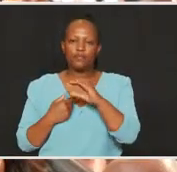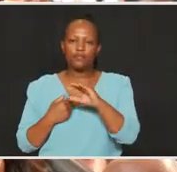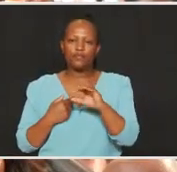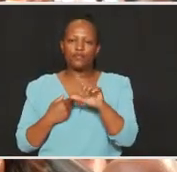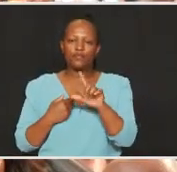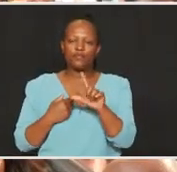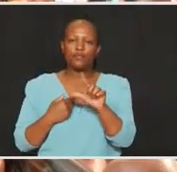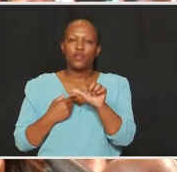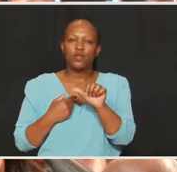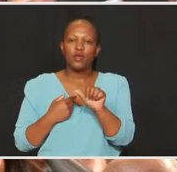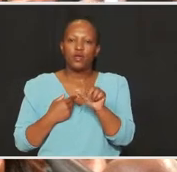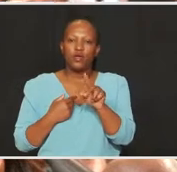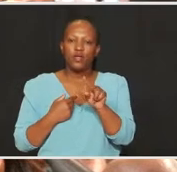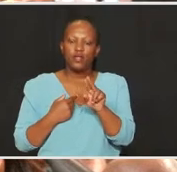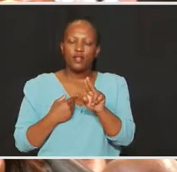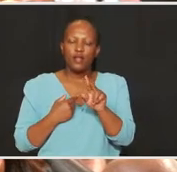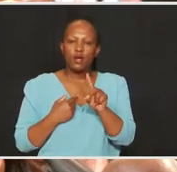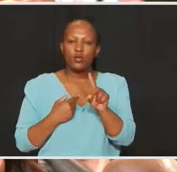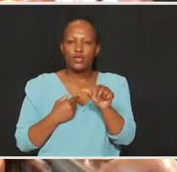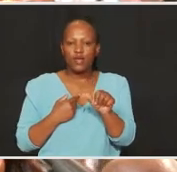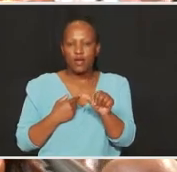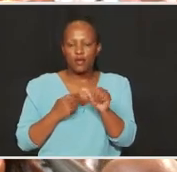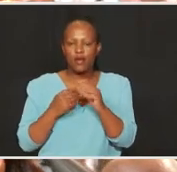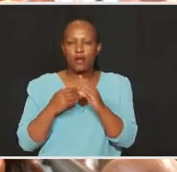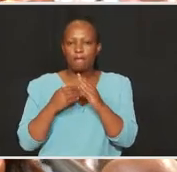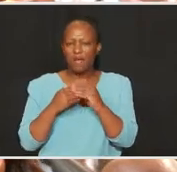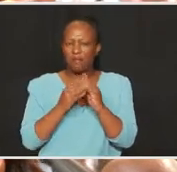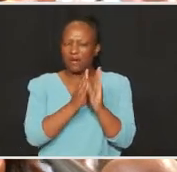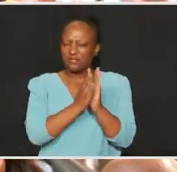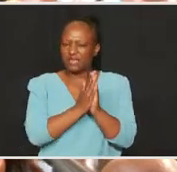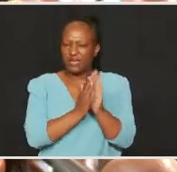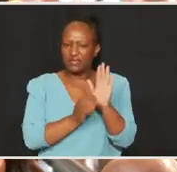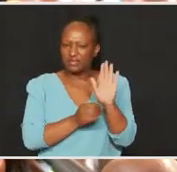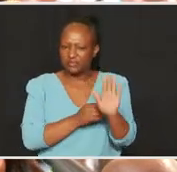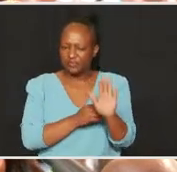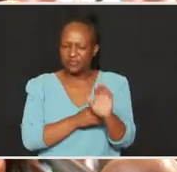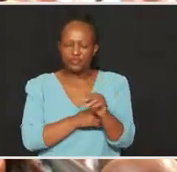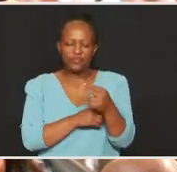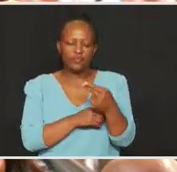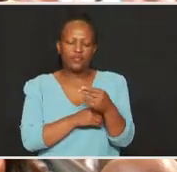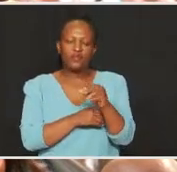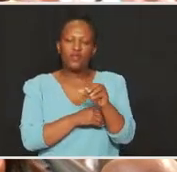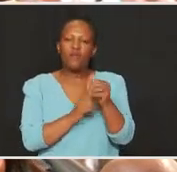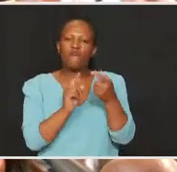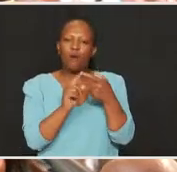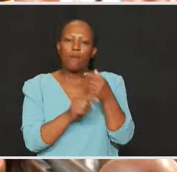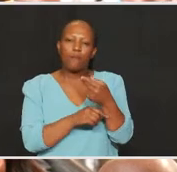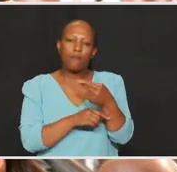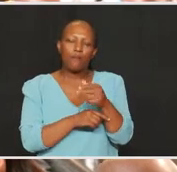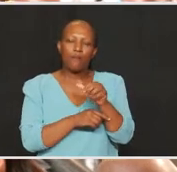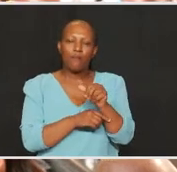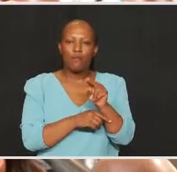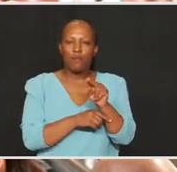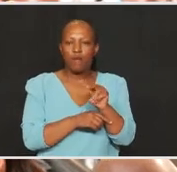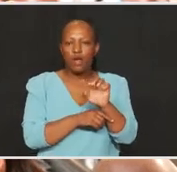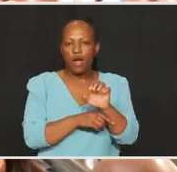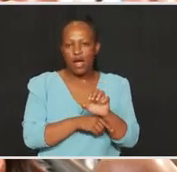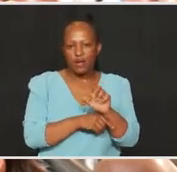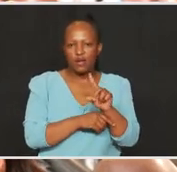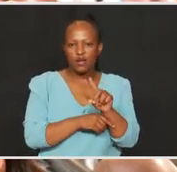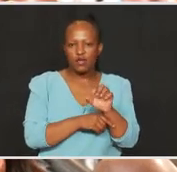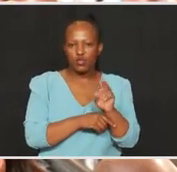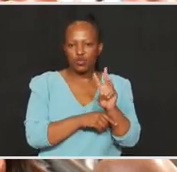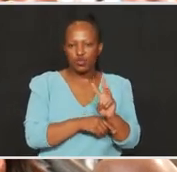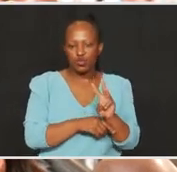a member of Antioch Bible Church in honeydew and a member of Salt and Light In Motion an organization that helps